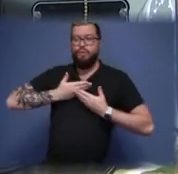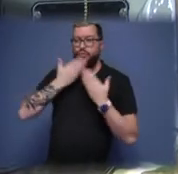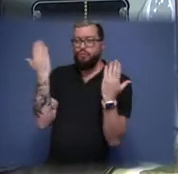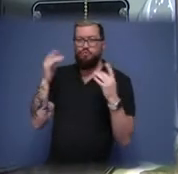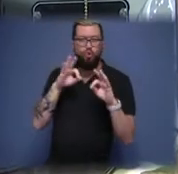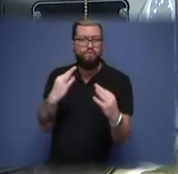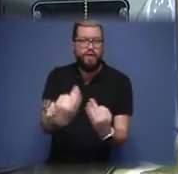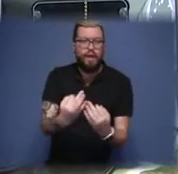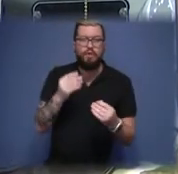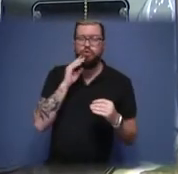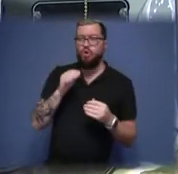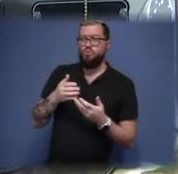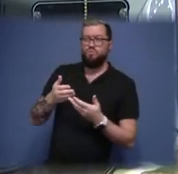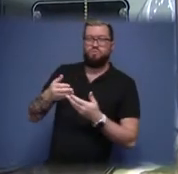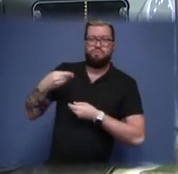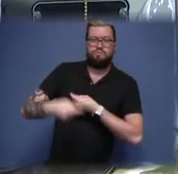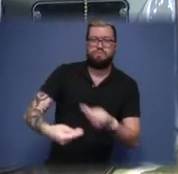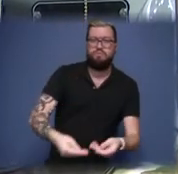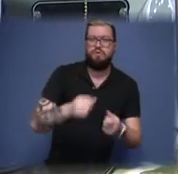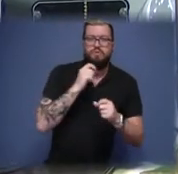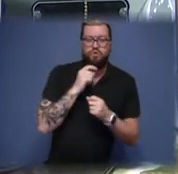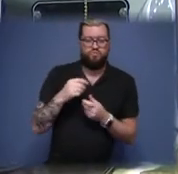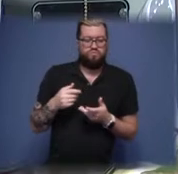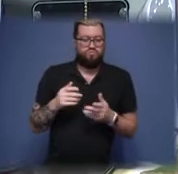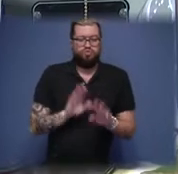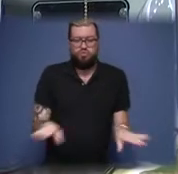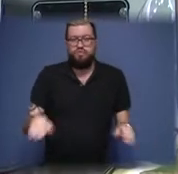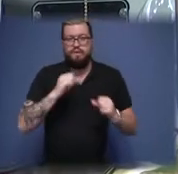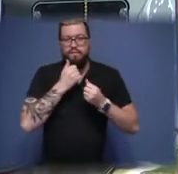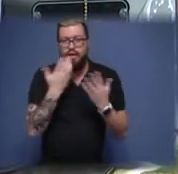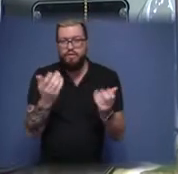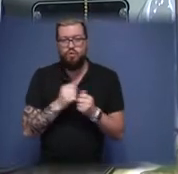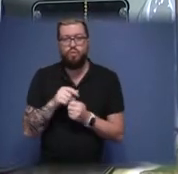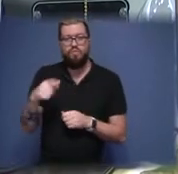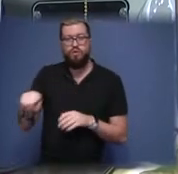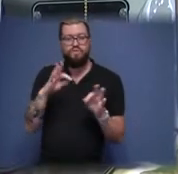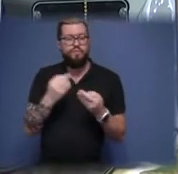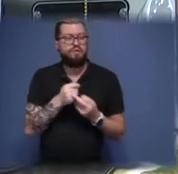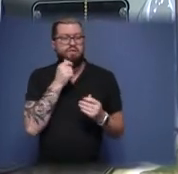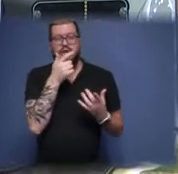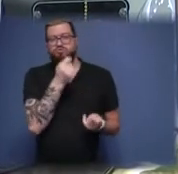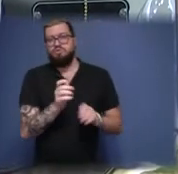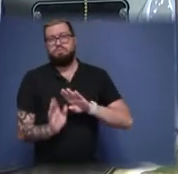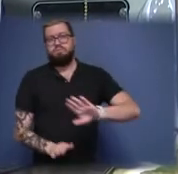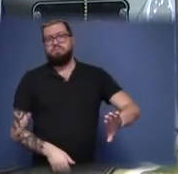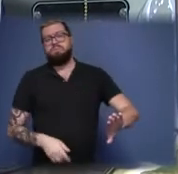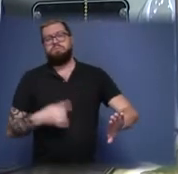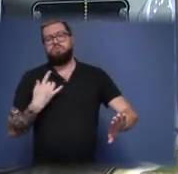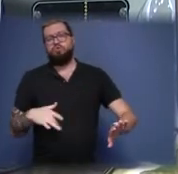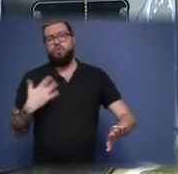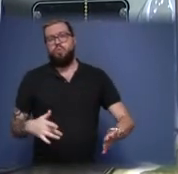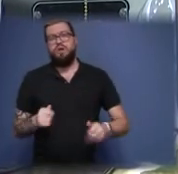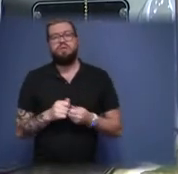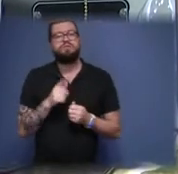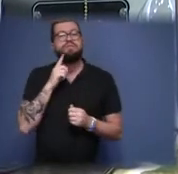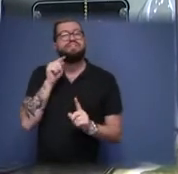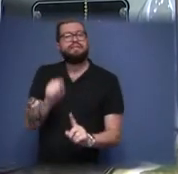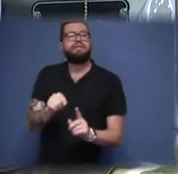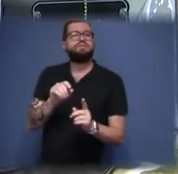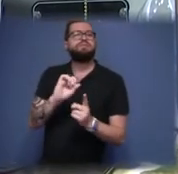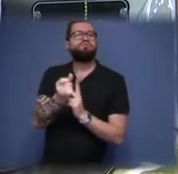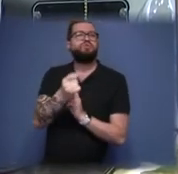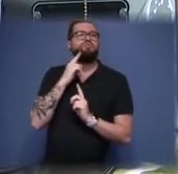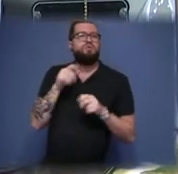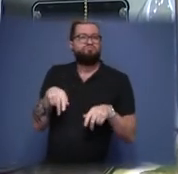decedents or known relatives, or where those relatives aren't interested in receiving those funds. This is a mechanism